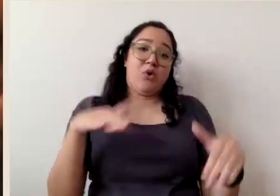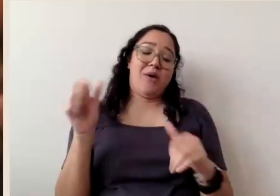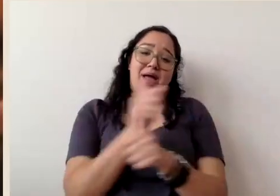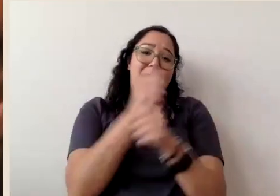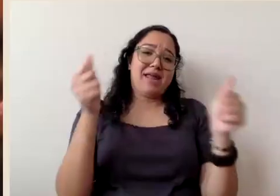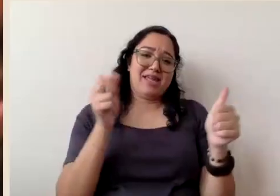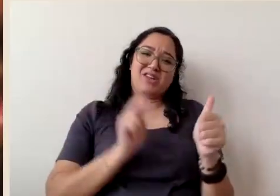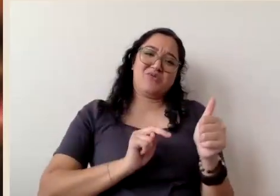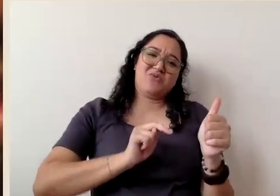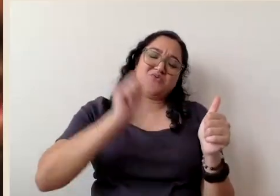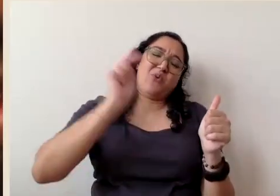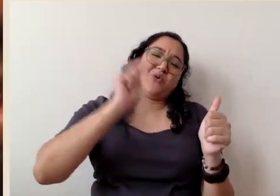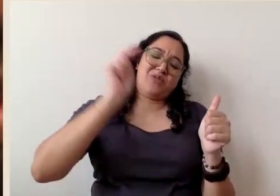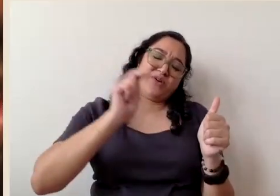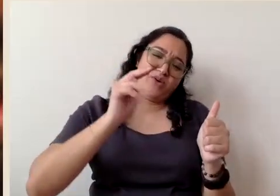Northern Colorado.